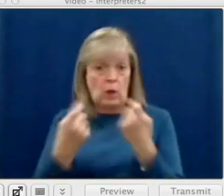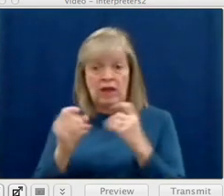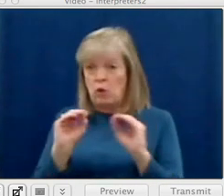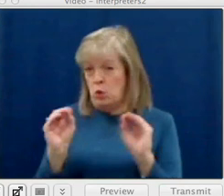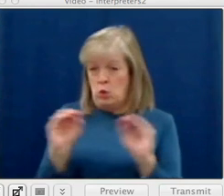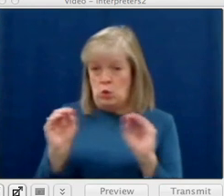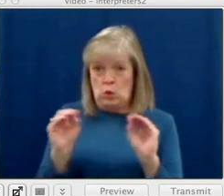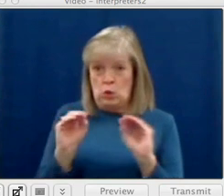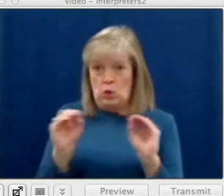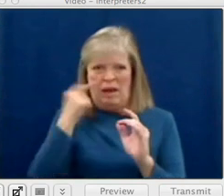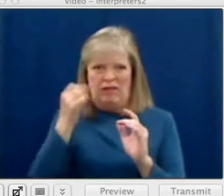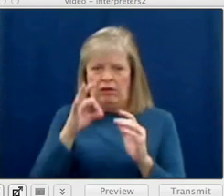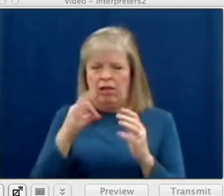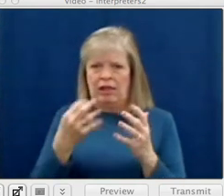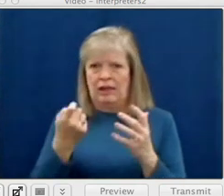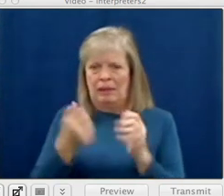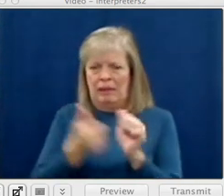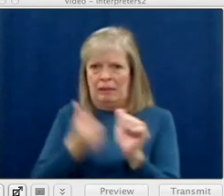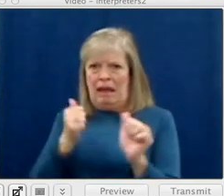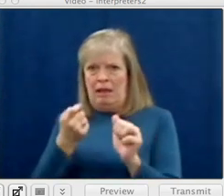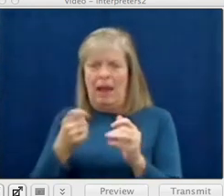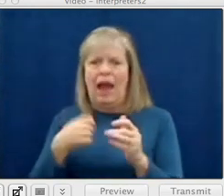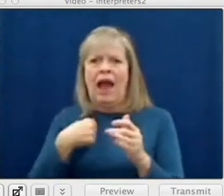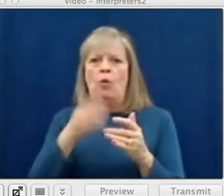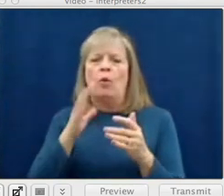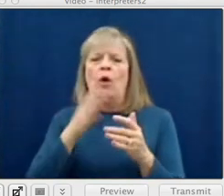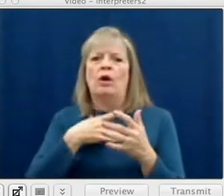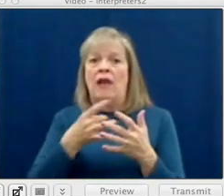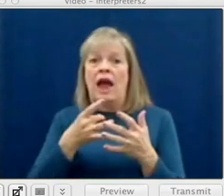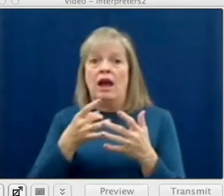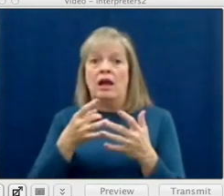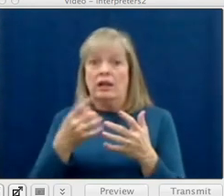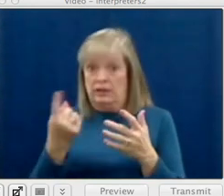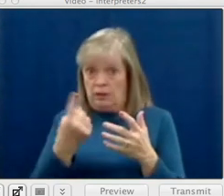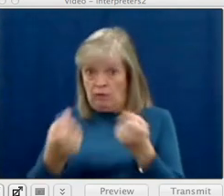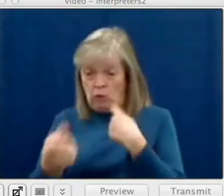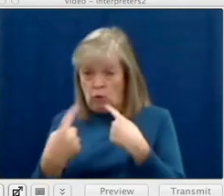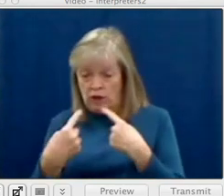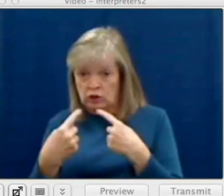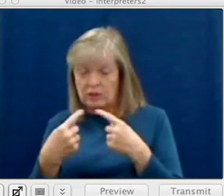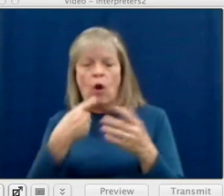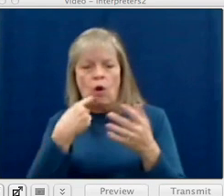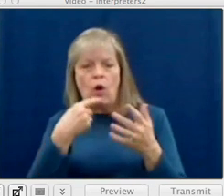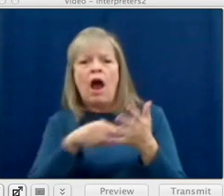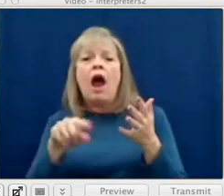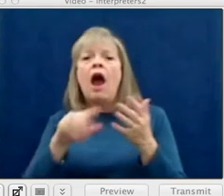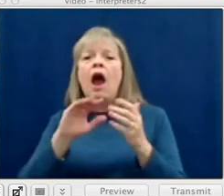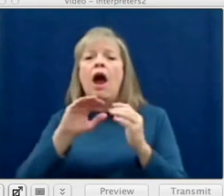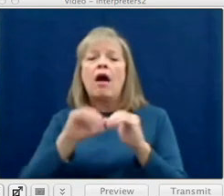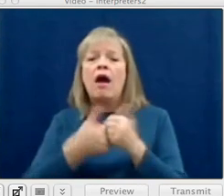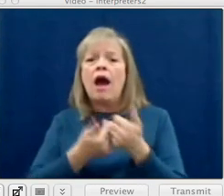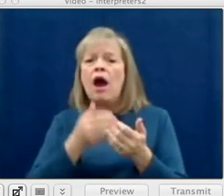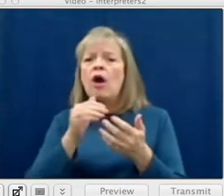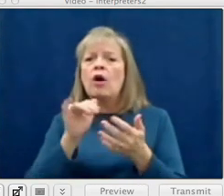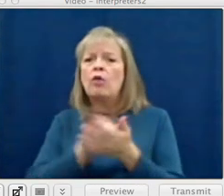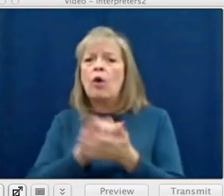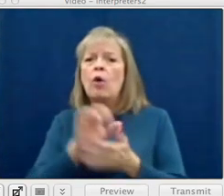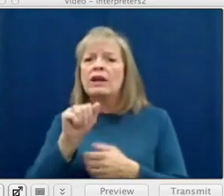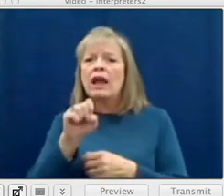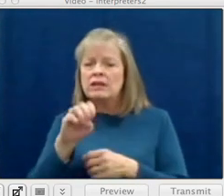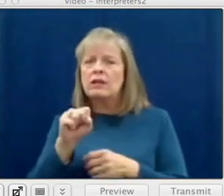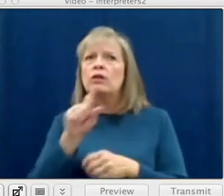because of our sort of 5-minute delay, I'd like to be able to go. But if somebody has a question about how those cases are